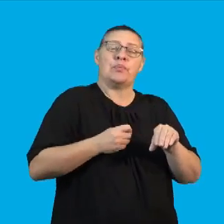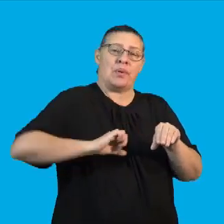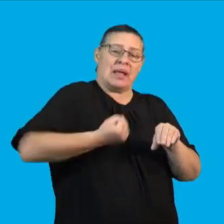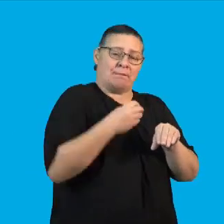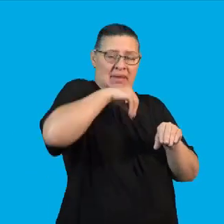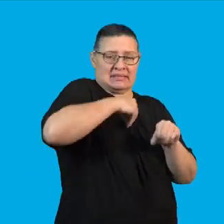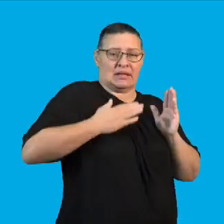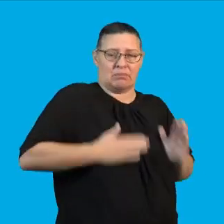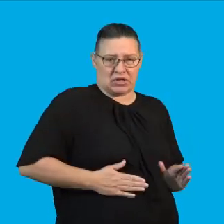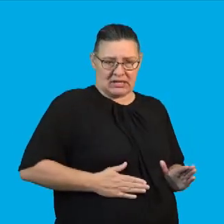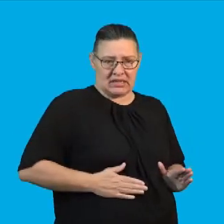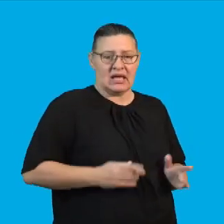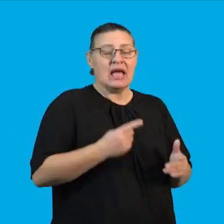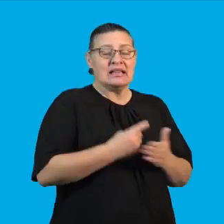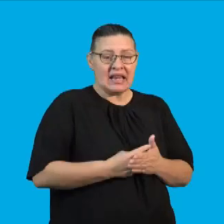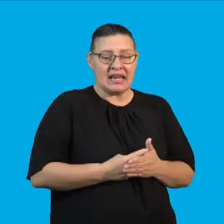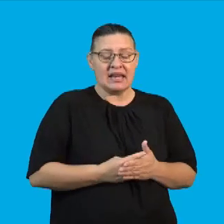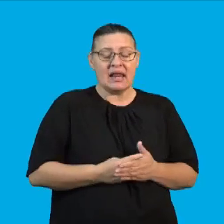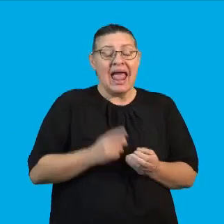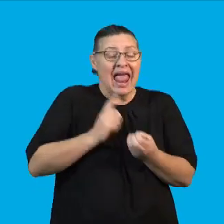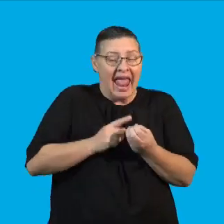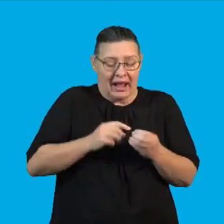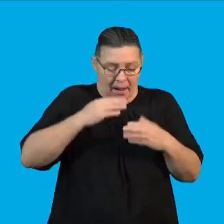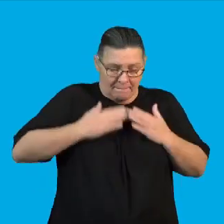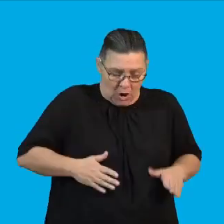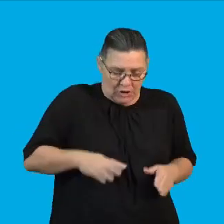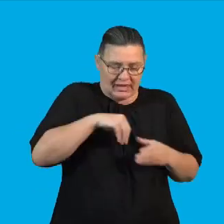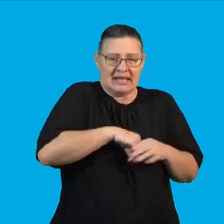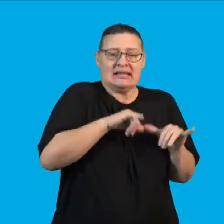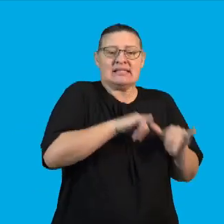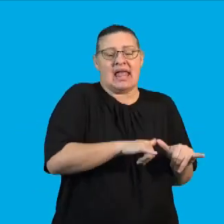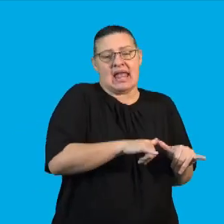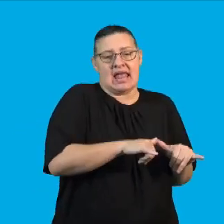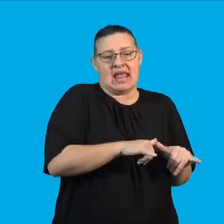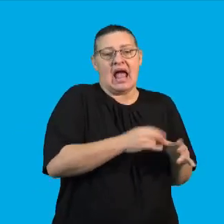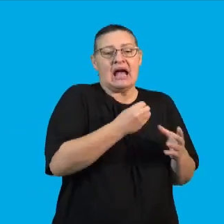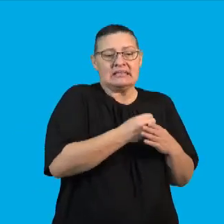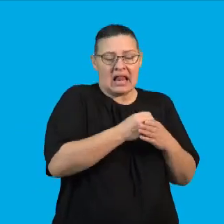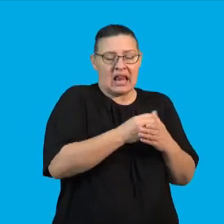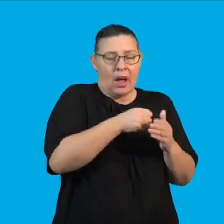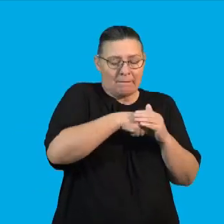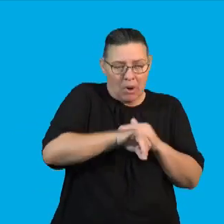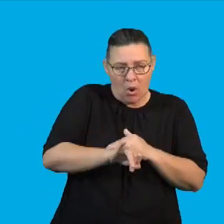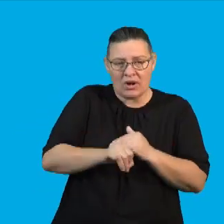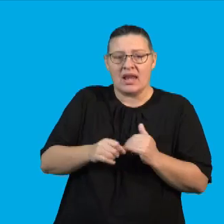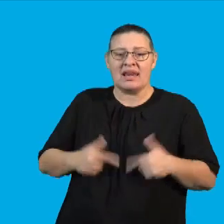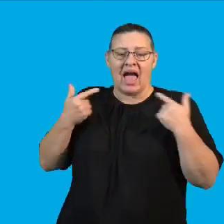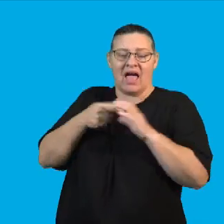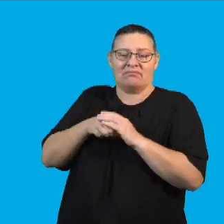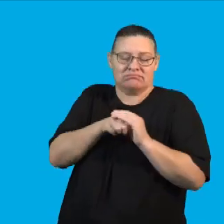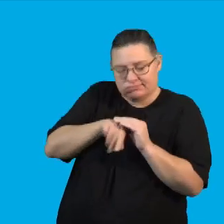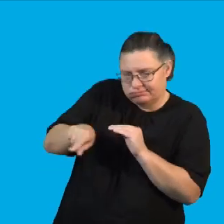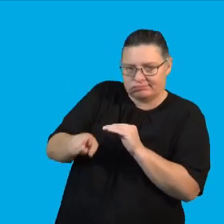sperm. The fertilized eggs remain in the female body until they hatch and the young are